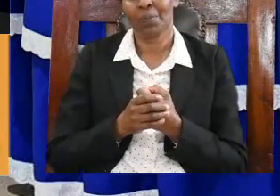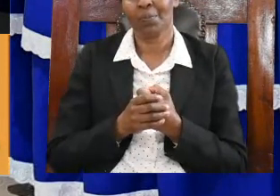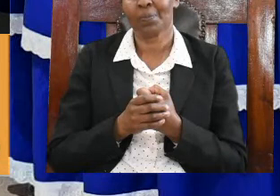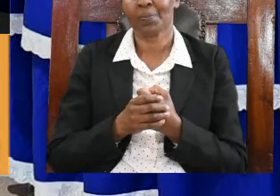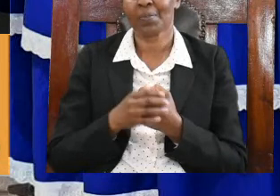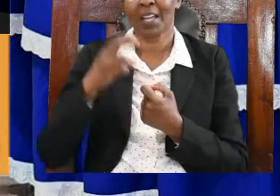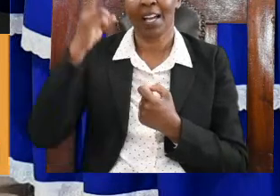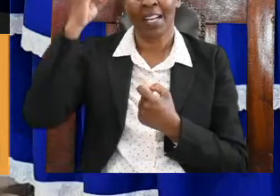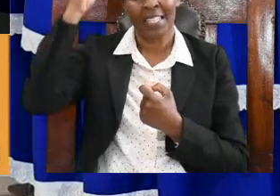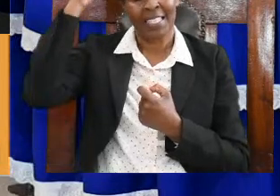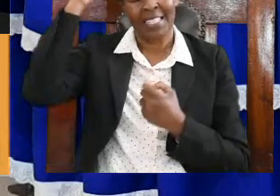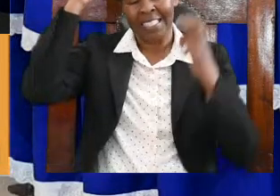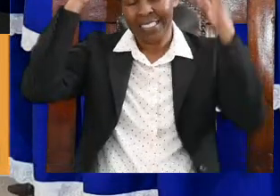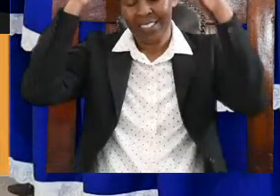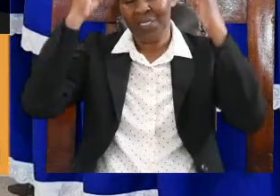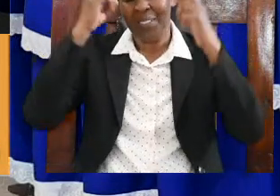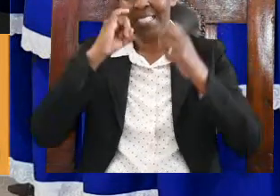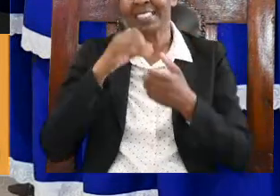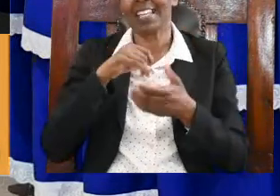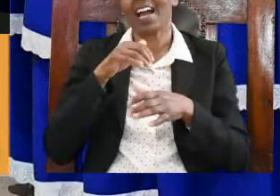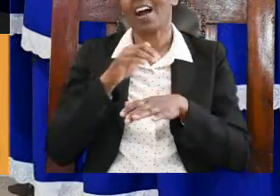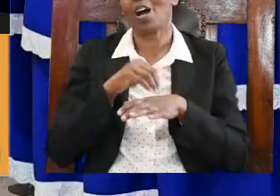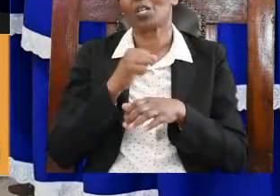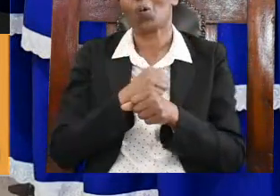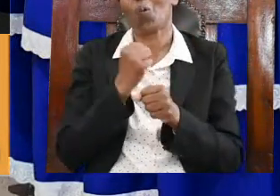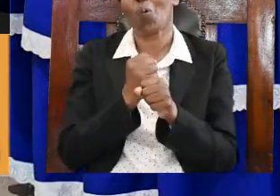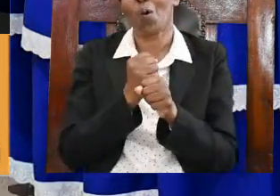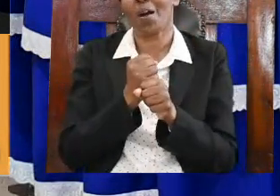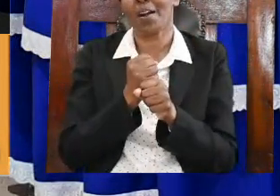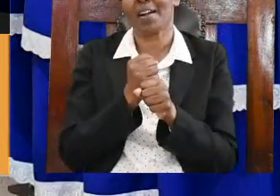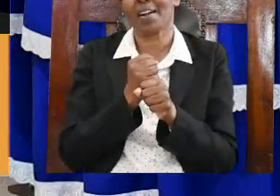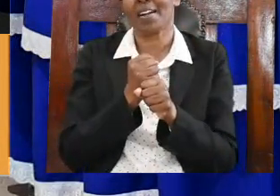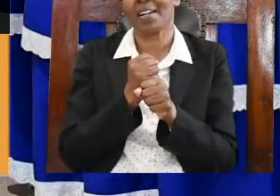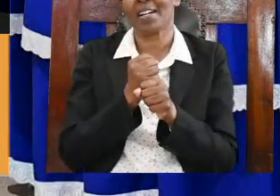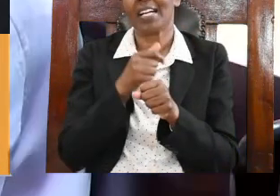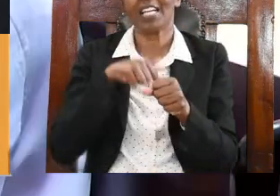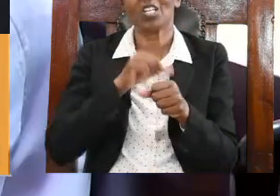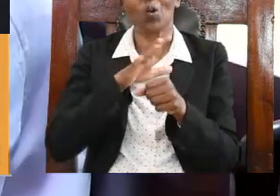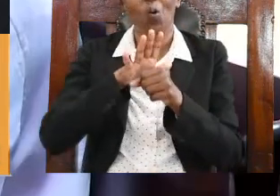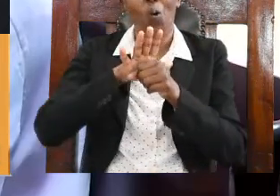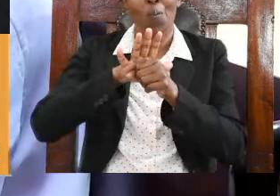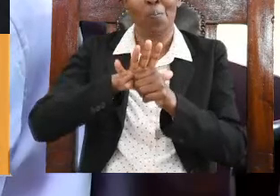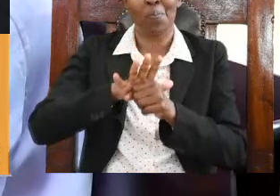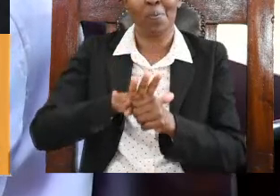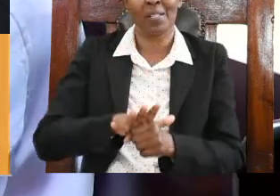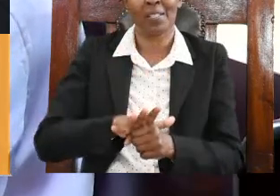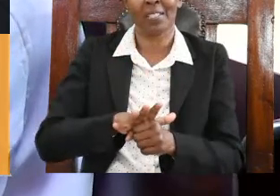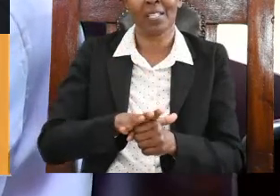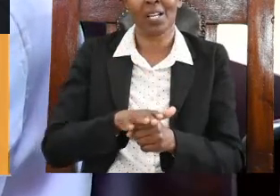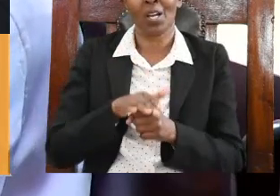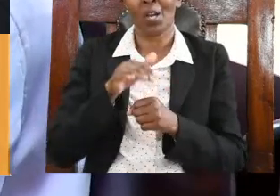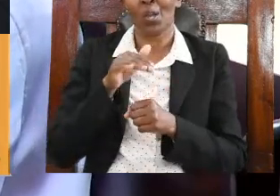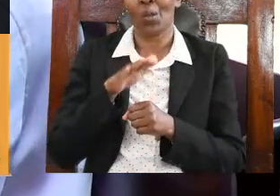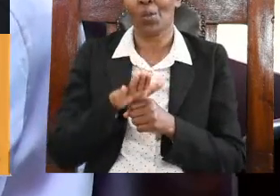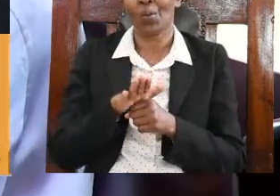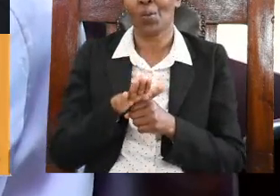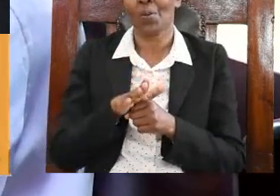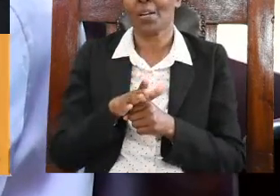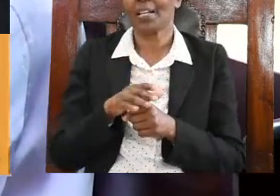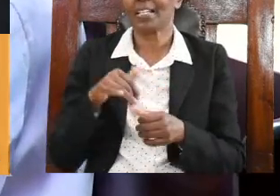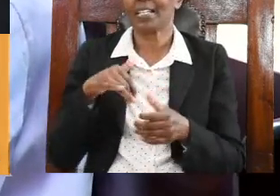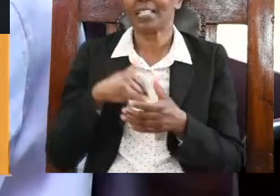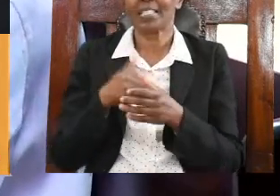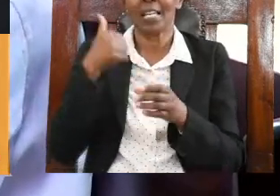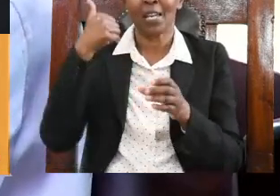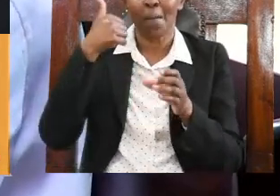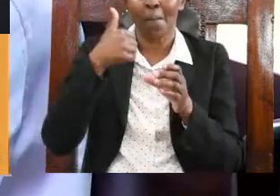Satan is the one at work as far as injecting the pain is concerned. But I must remind us, the